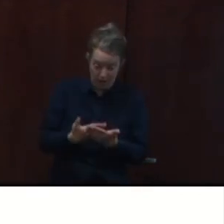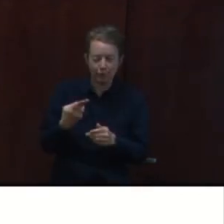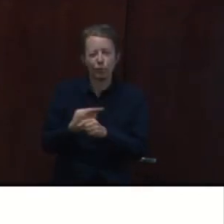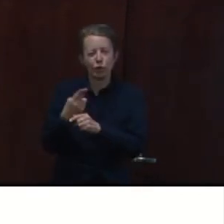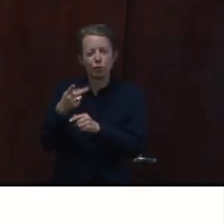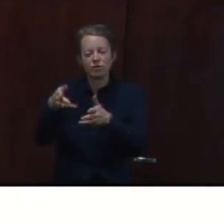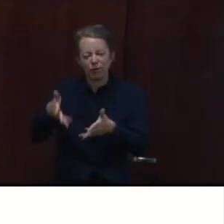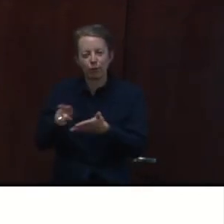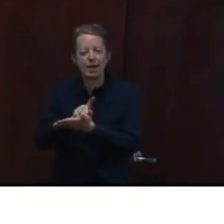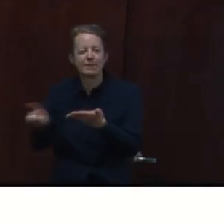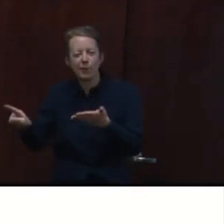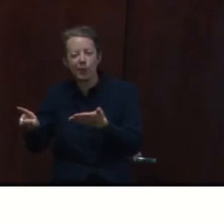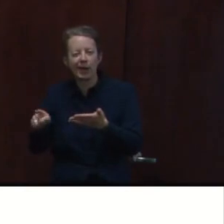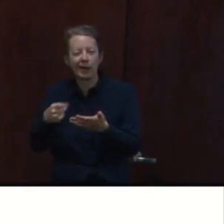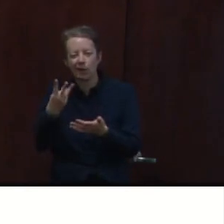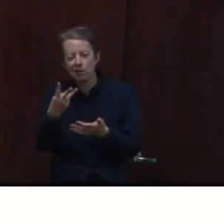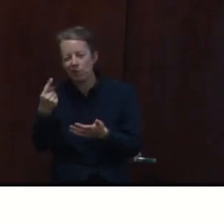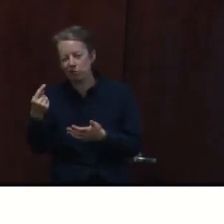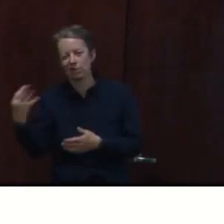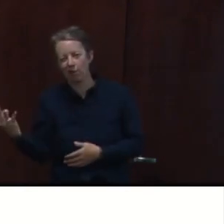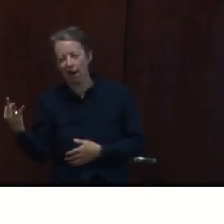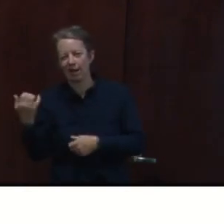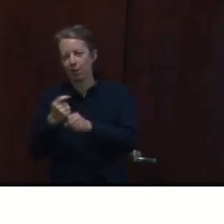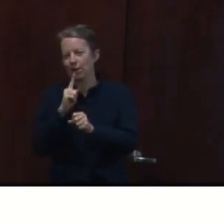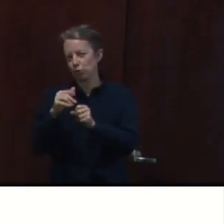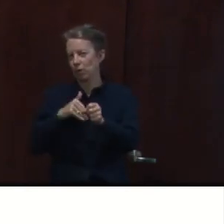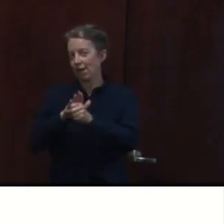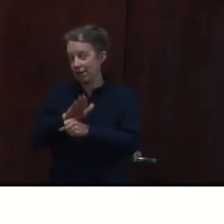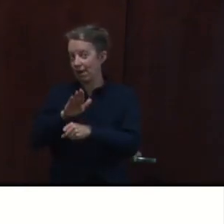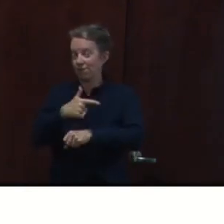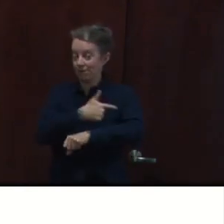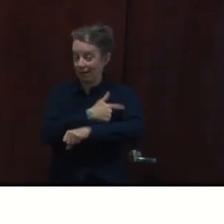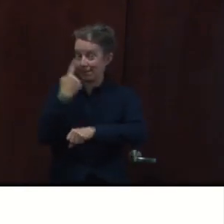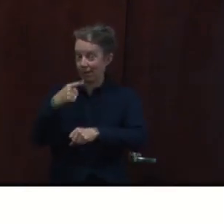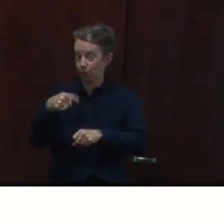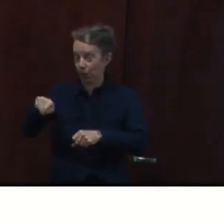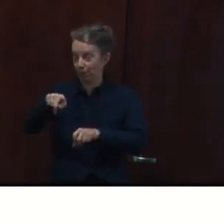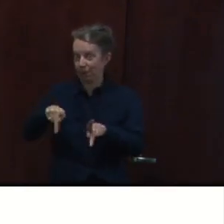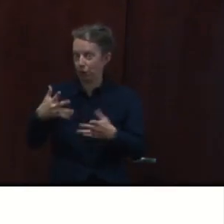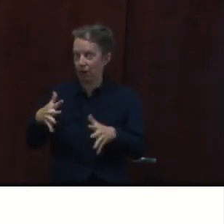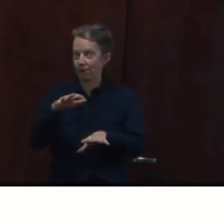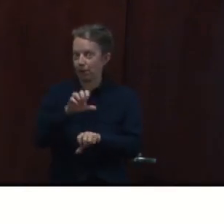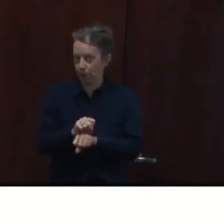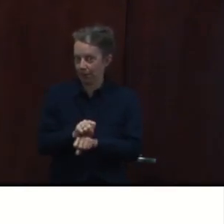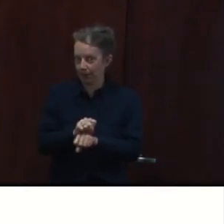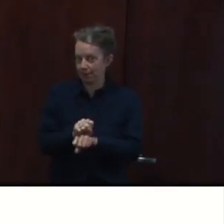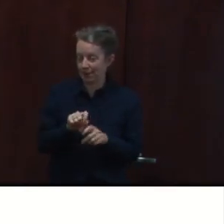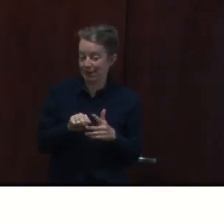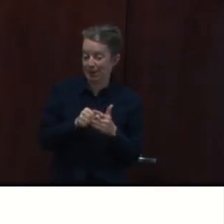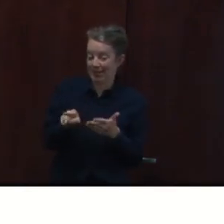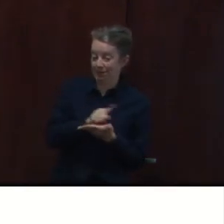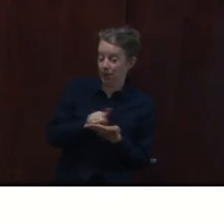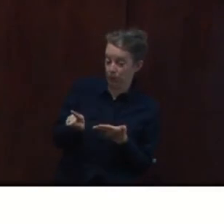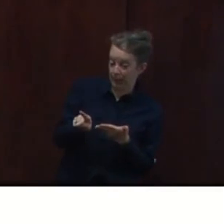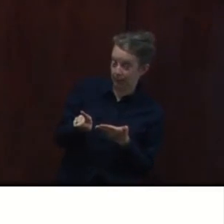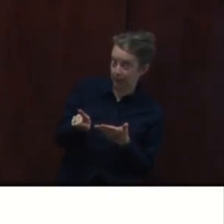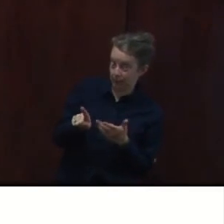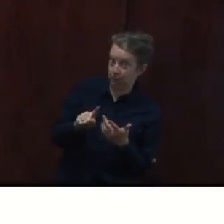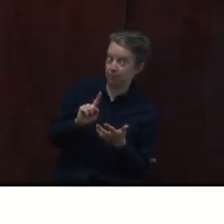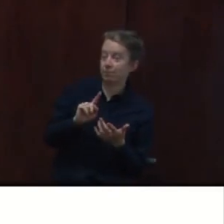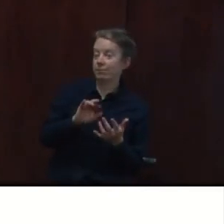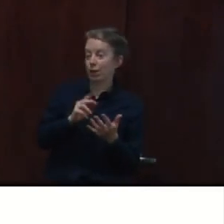sure that we have enough vaccine for the appointments that we have promised at the beginning of the week until the new vaccine shipment comes